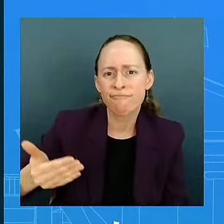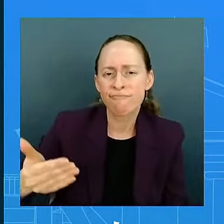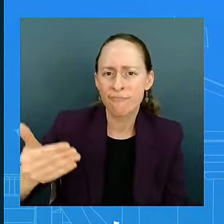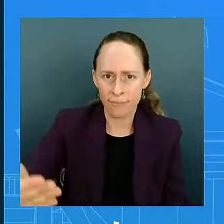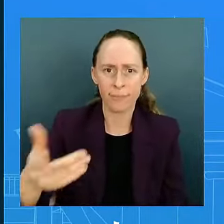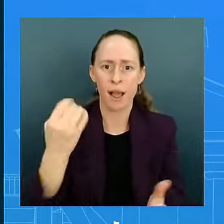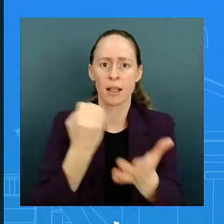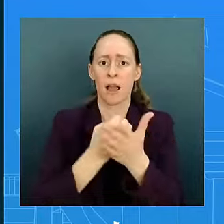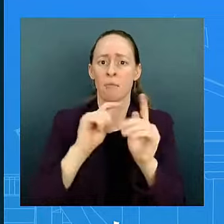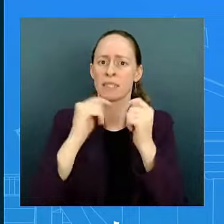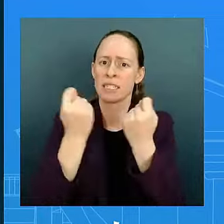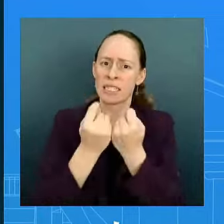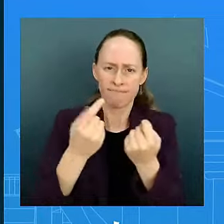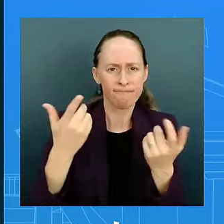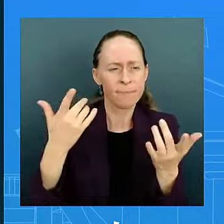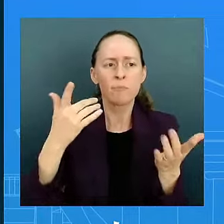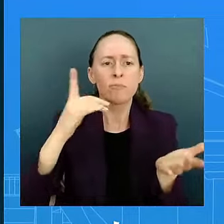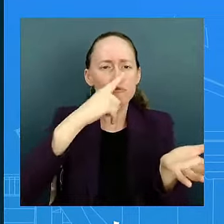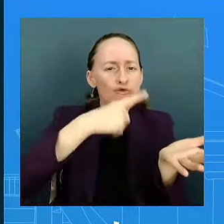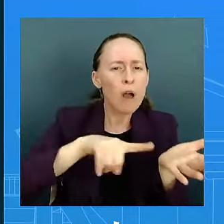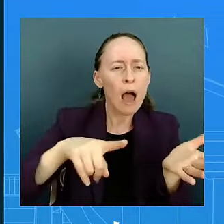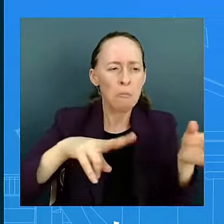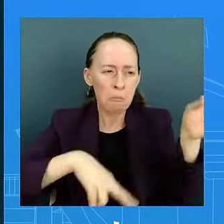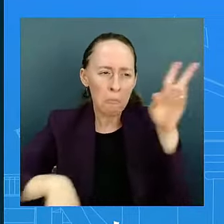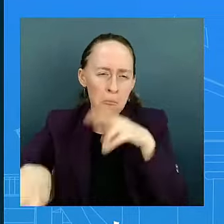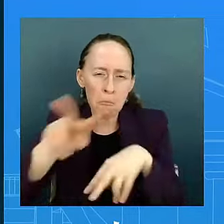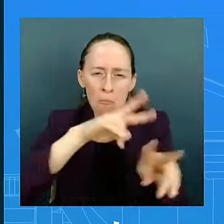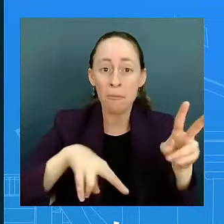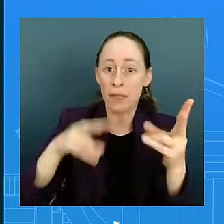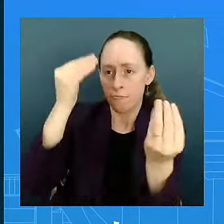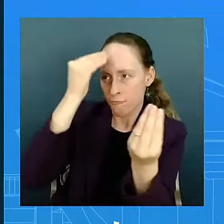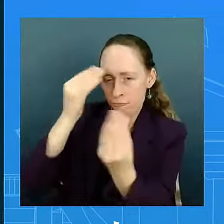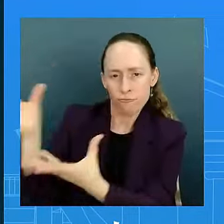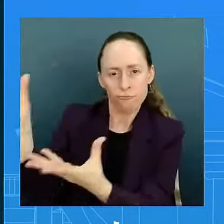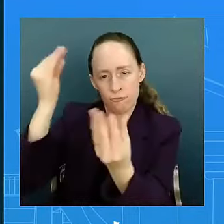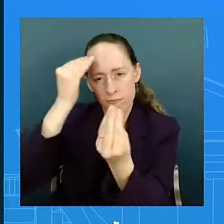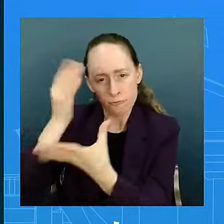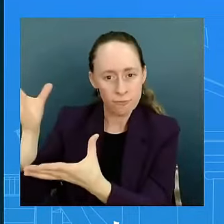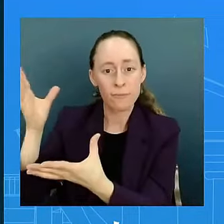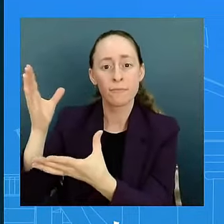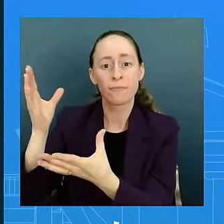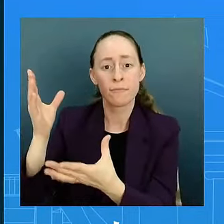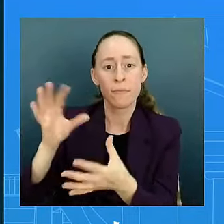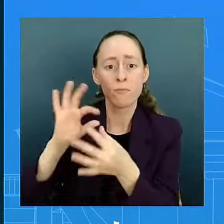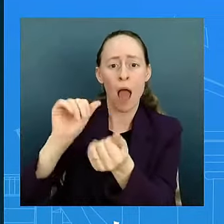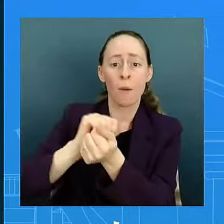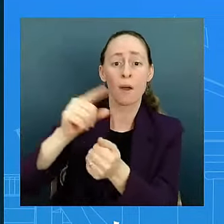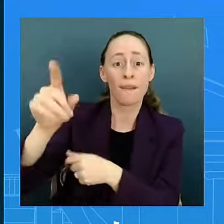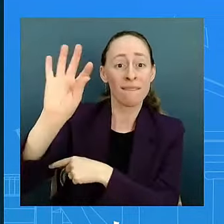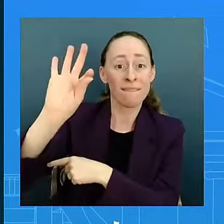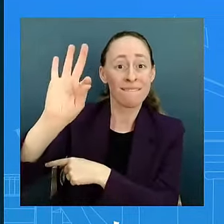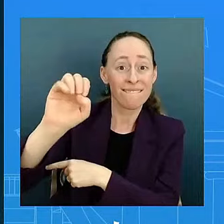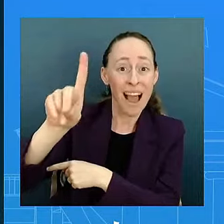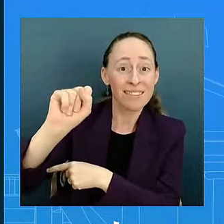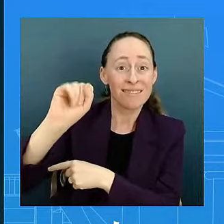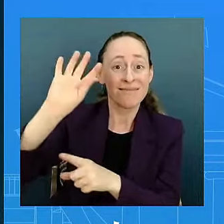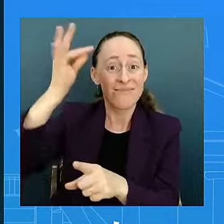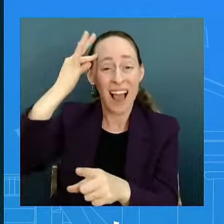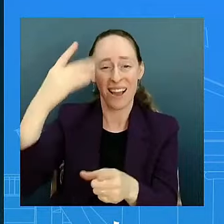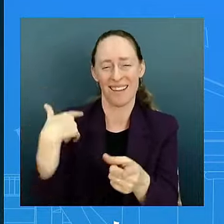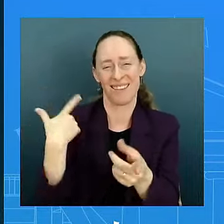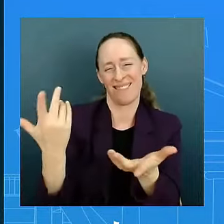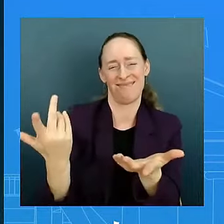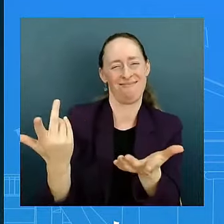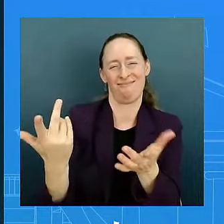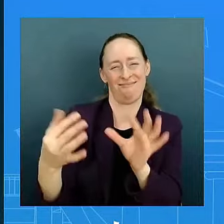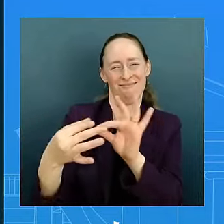very closely. As it relates to the Fed, they are independent. The president has always been very serious about that.